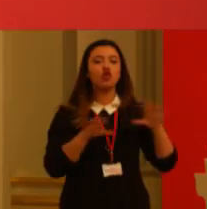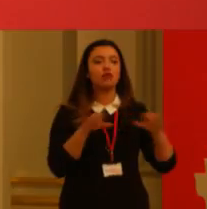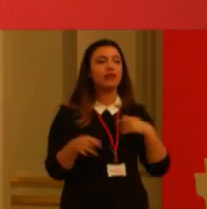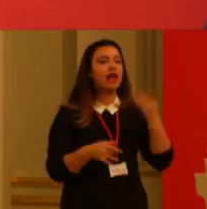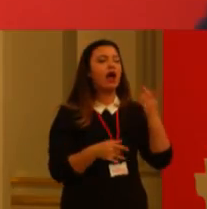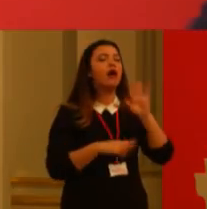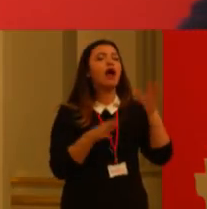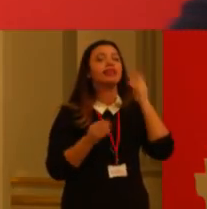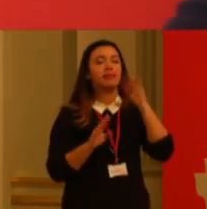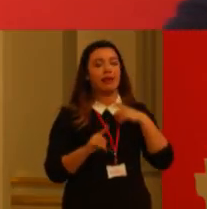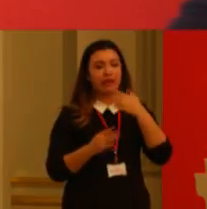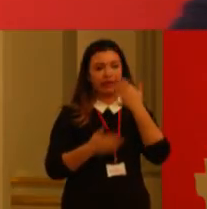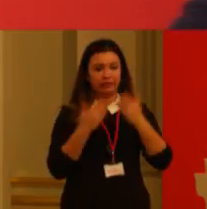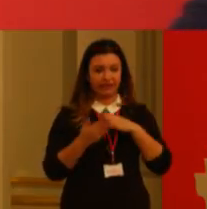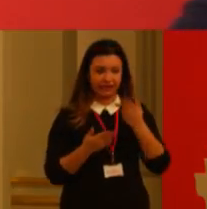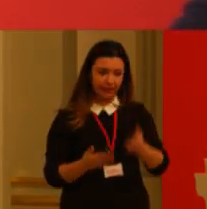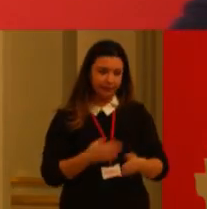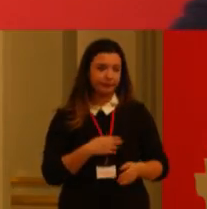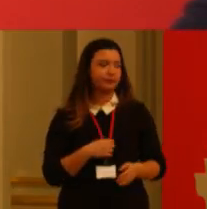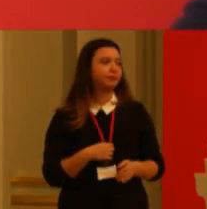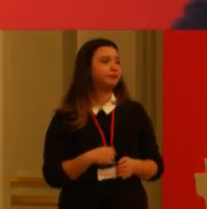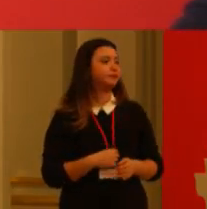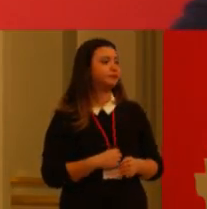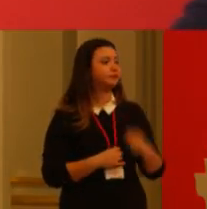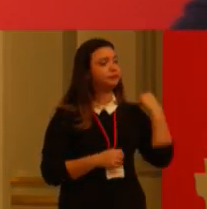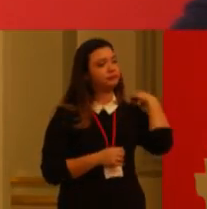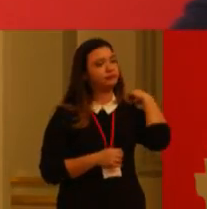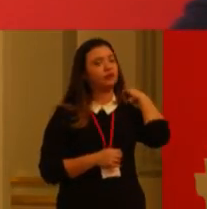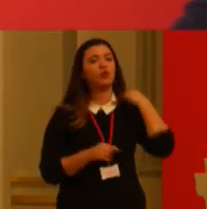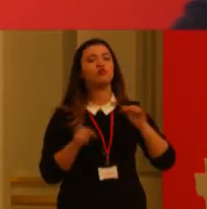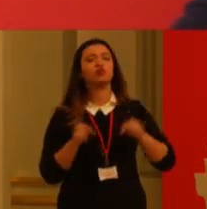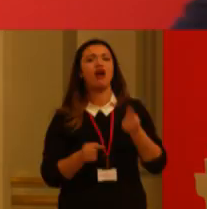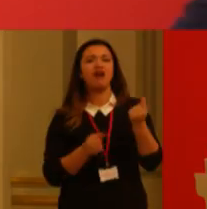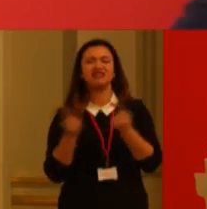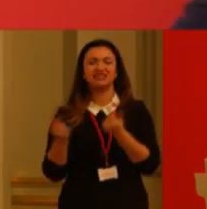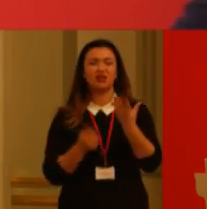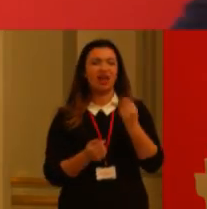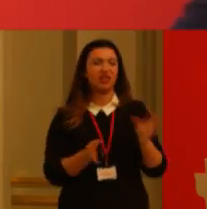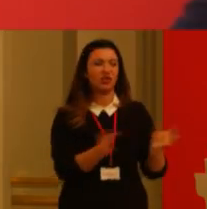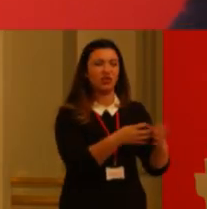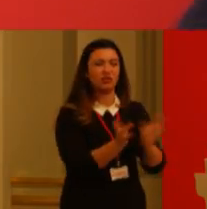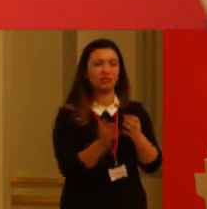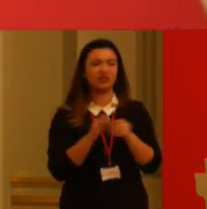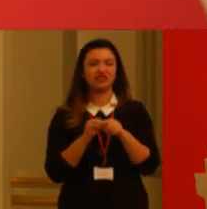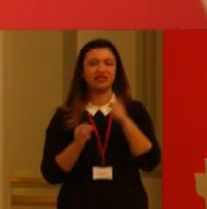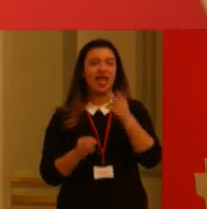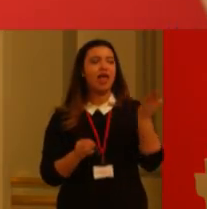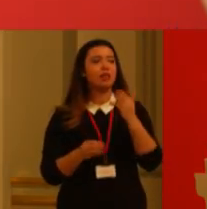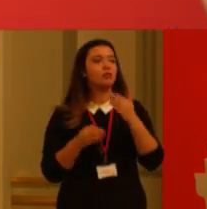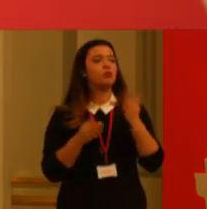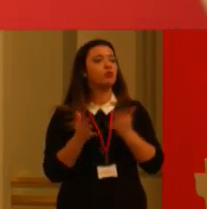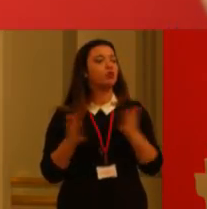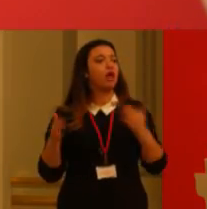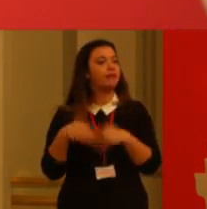LGBT plus refugees. It's not only the ethnical groups that are classified as minorities. Minority group members,